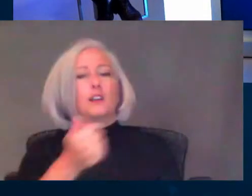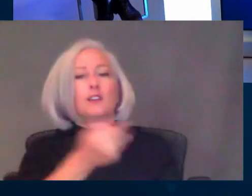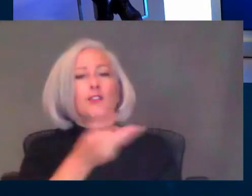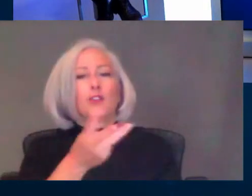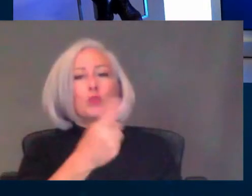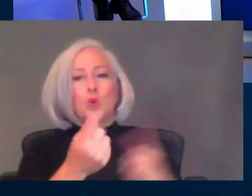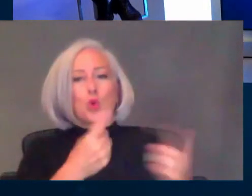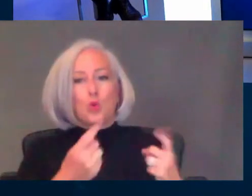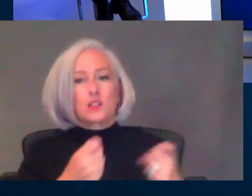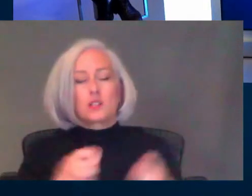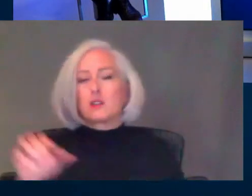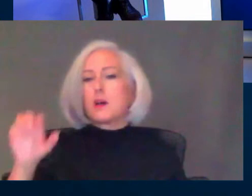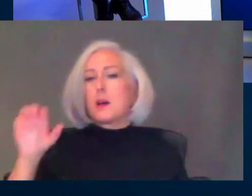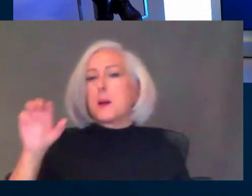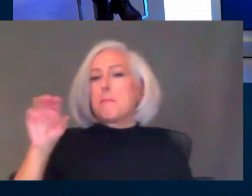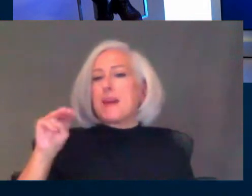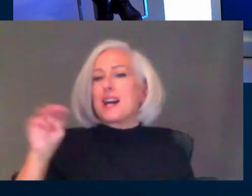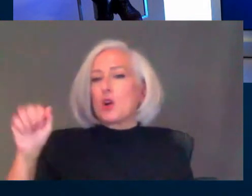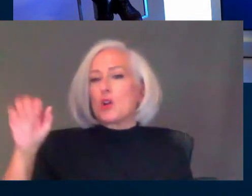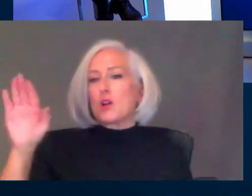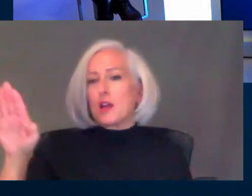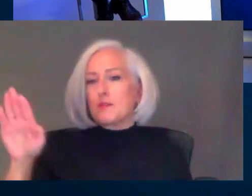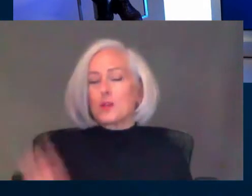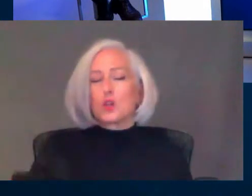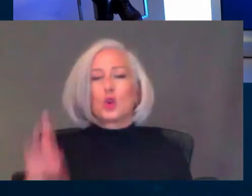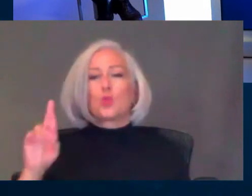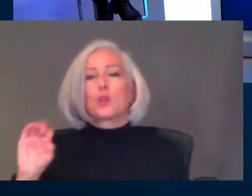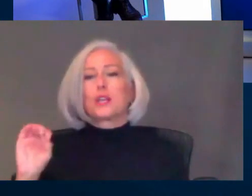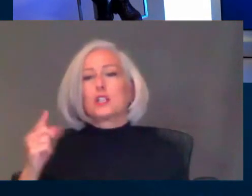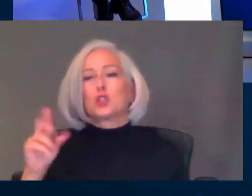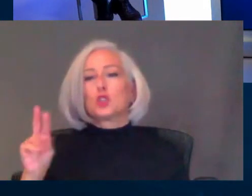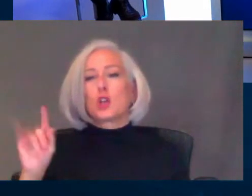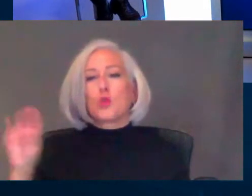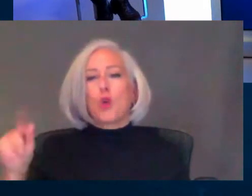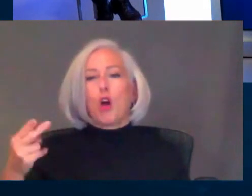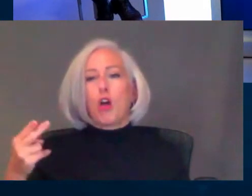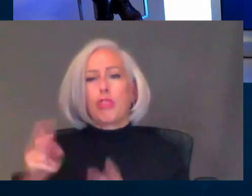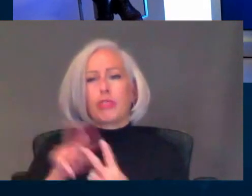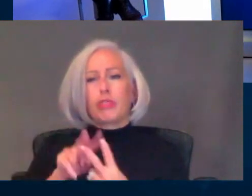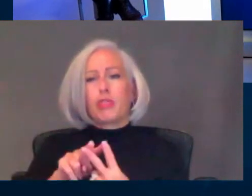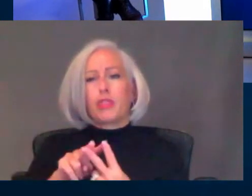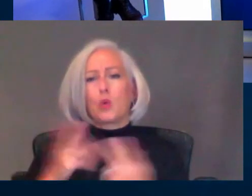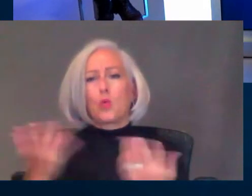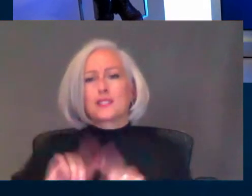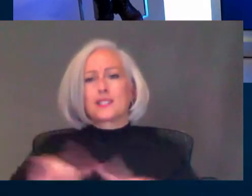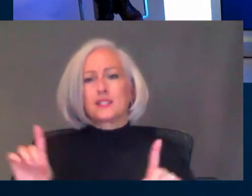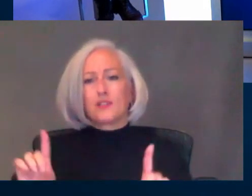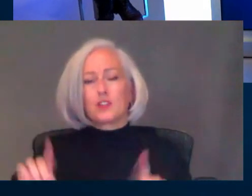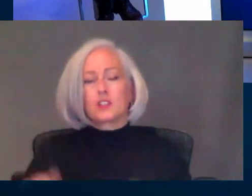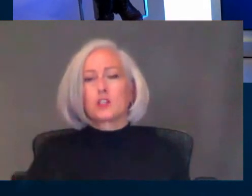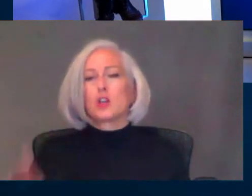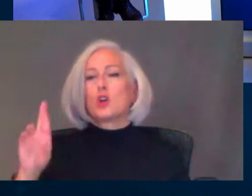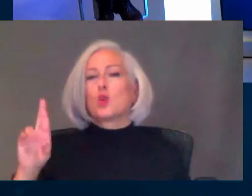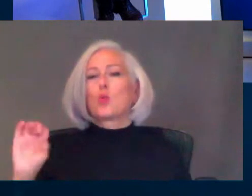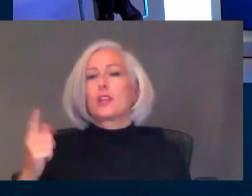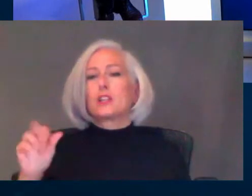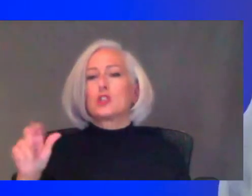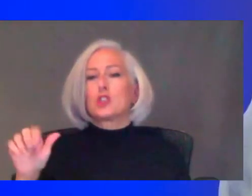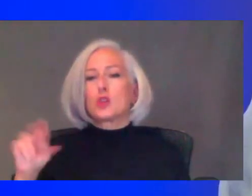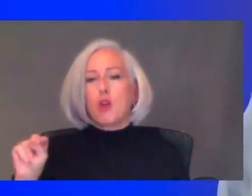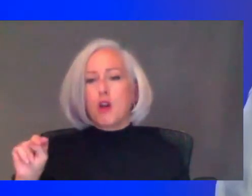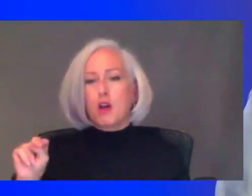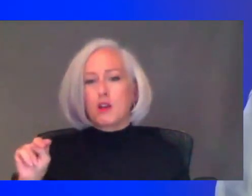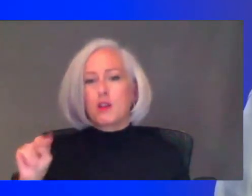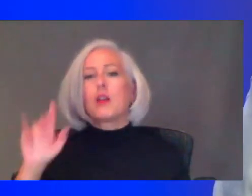we have to treat that early, but they're the manufacturer of that. And I think, we have a cartoon image, and this, I've seen it